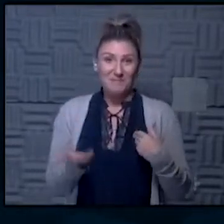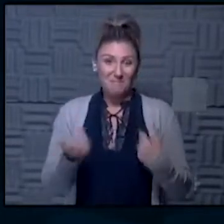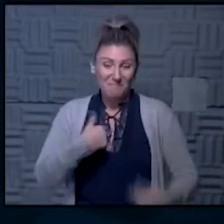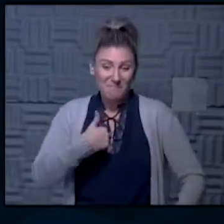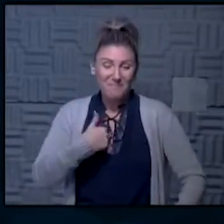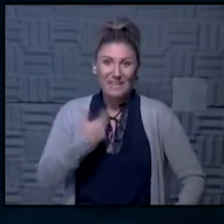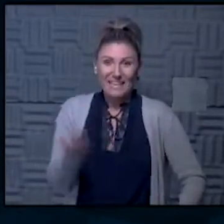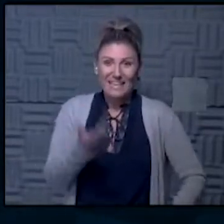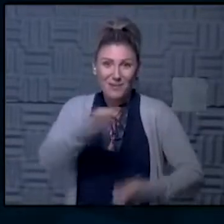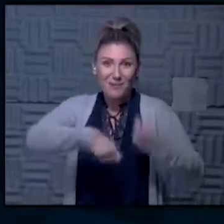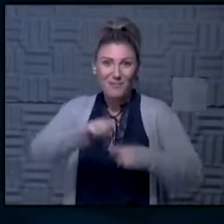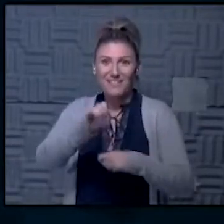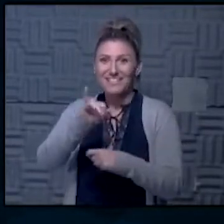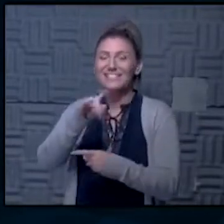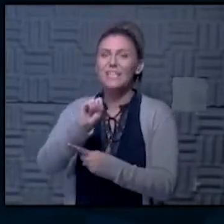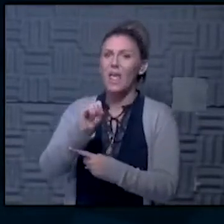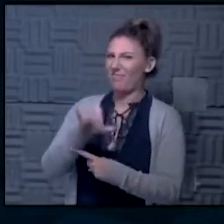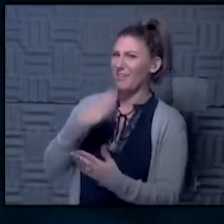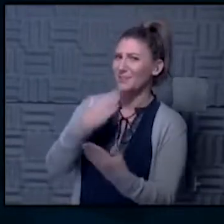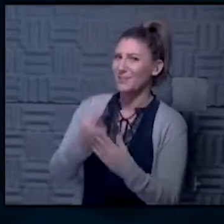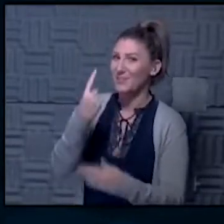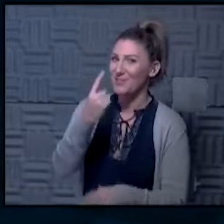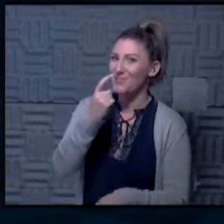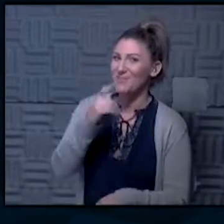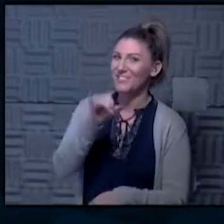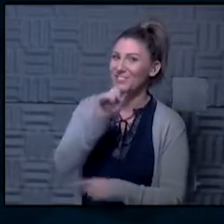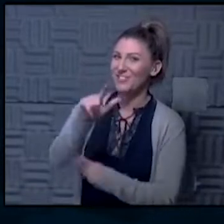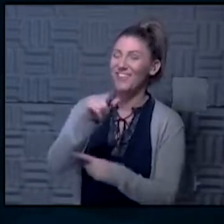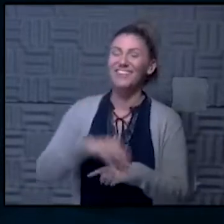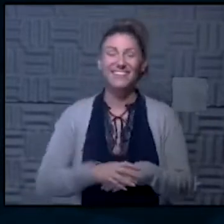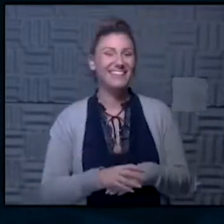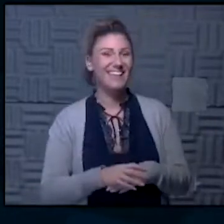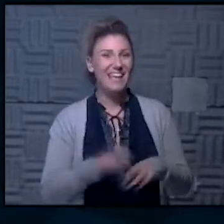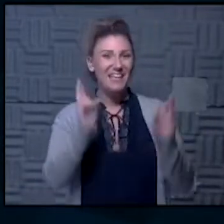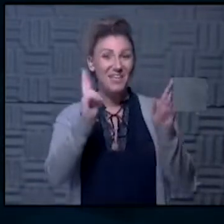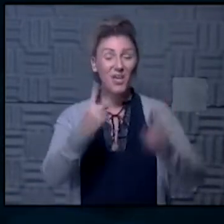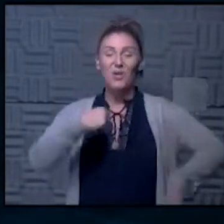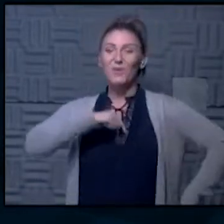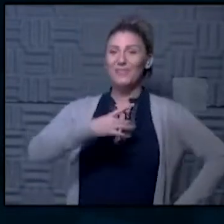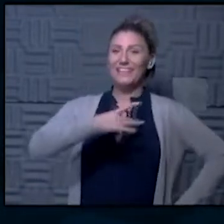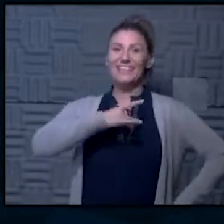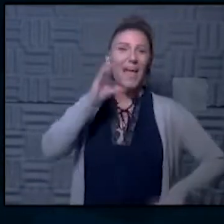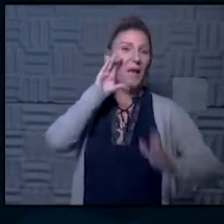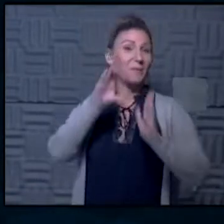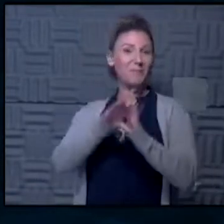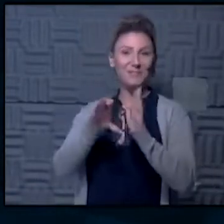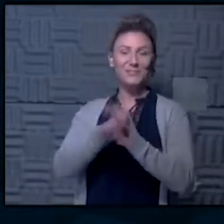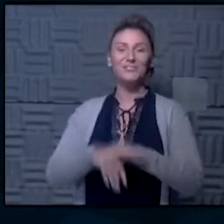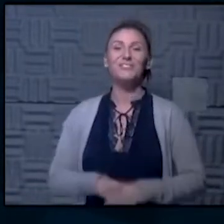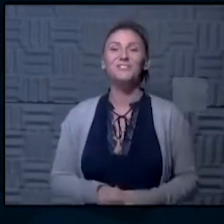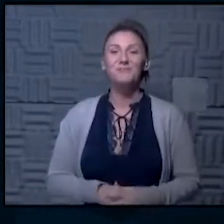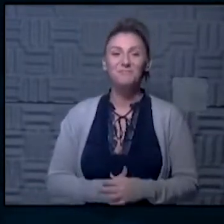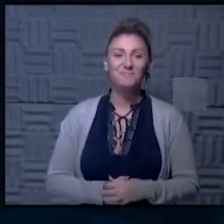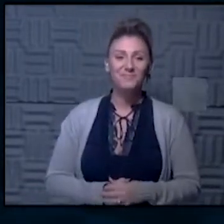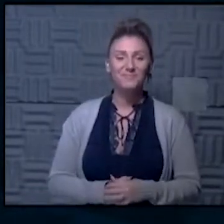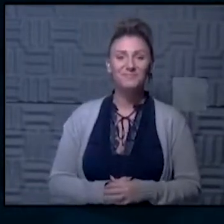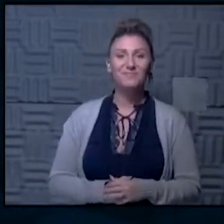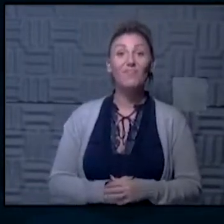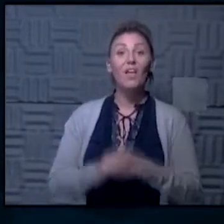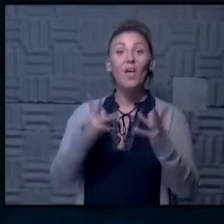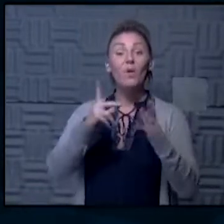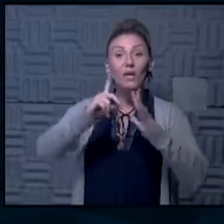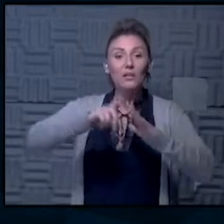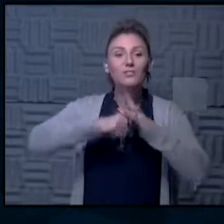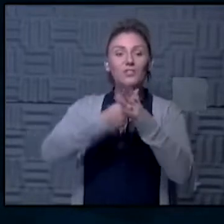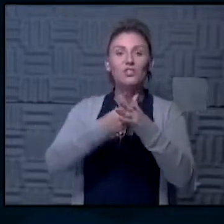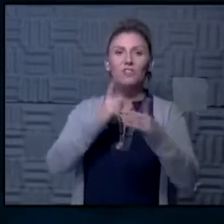in. It's a good one. We like it. I hope so. So We like pictures. I wanted to sort of start